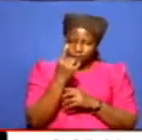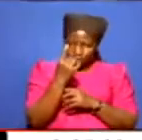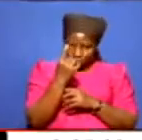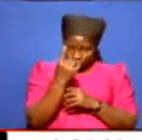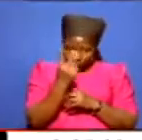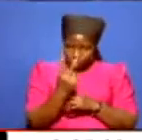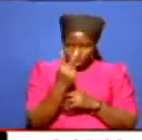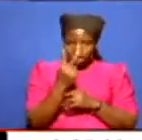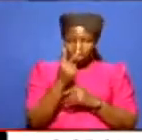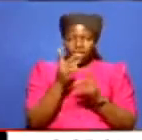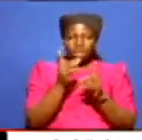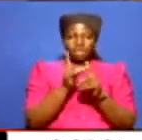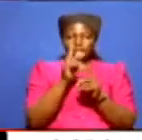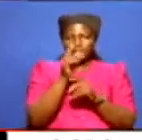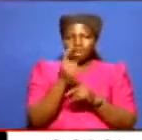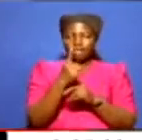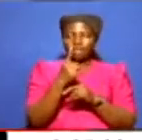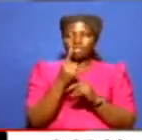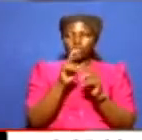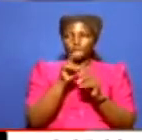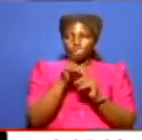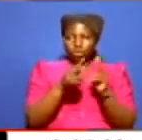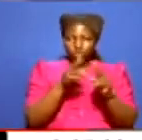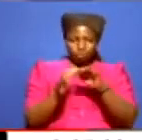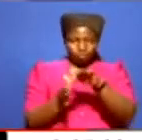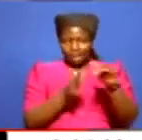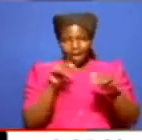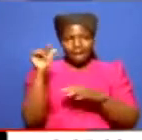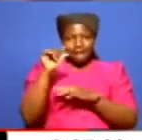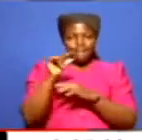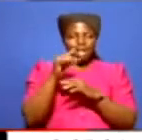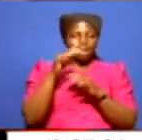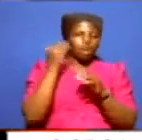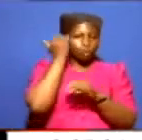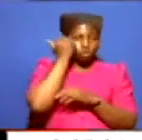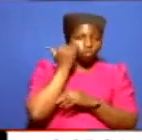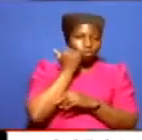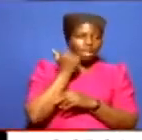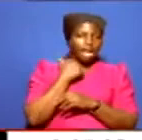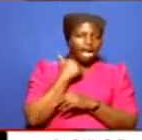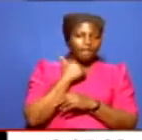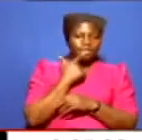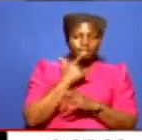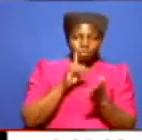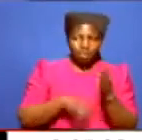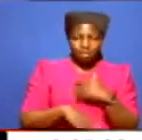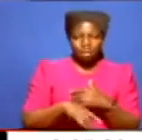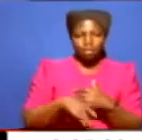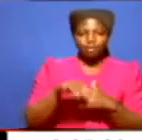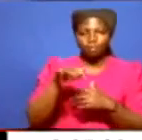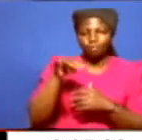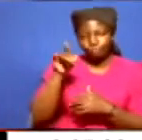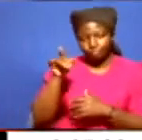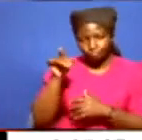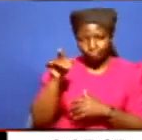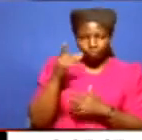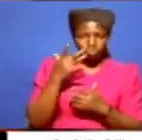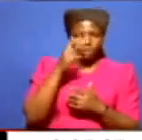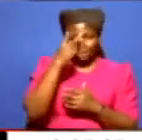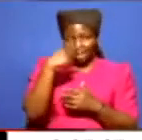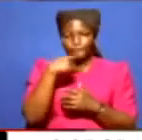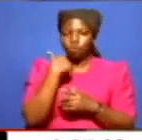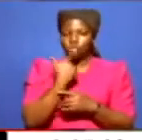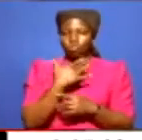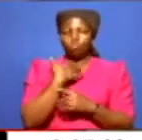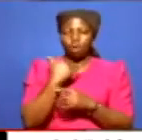Finally, a Garissa court has directed that the suspect in the poisoning of Garissa-nominated MCA, Queen Teresia, be held for 7 more